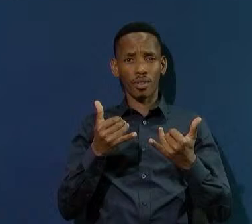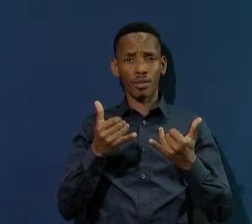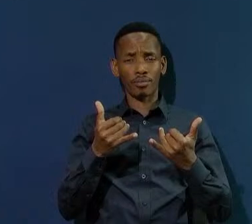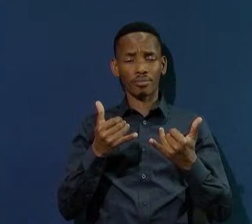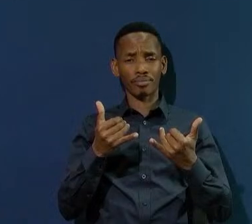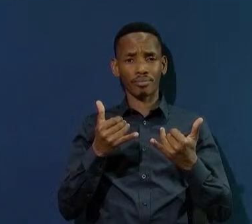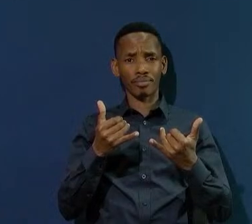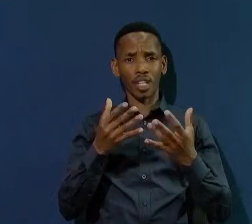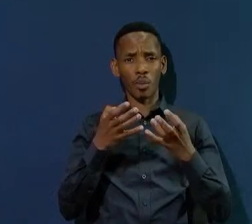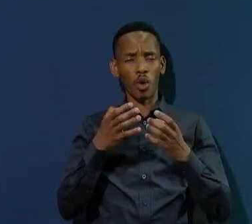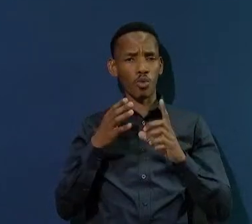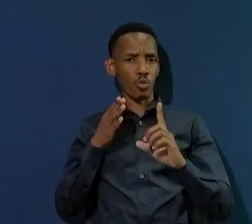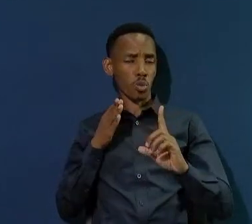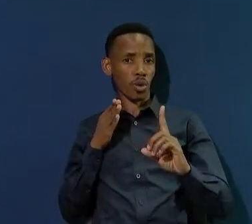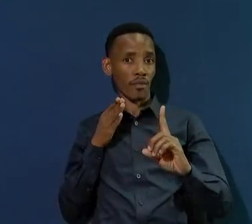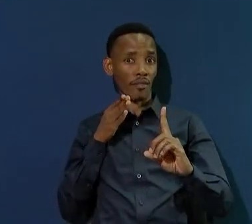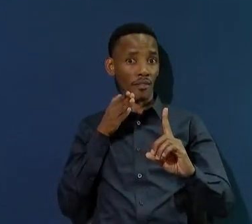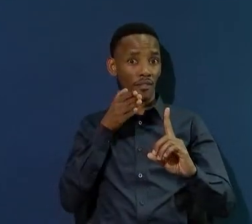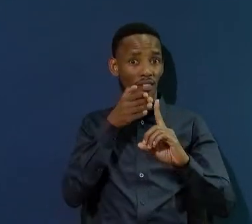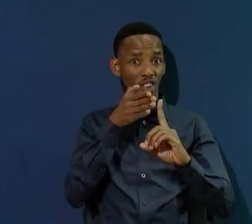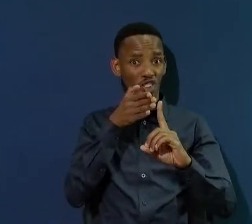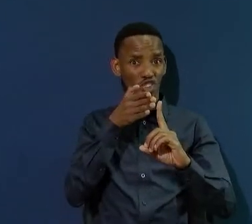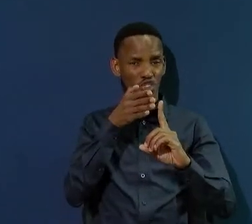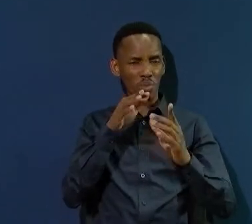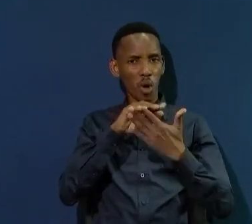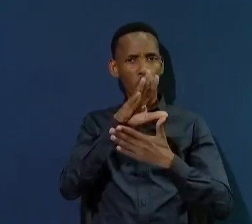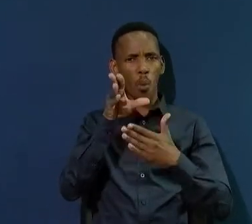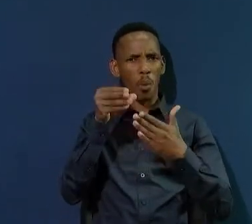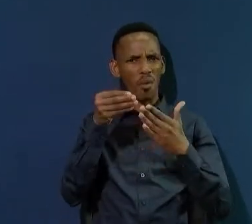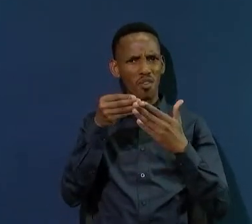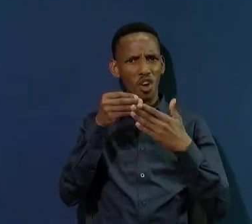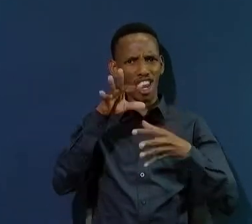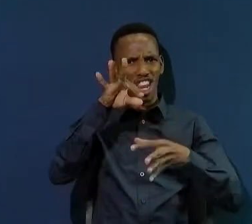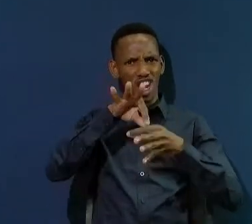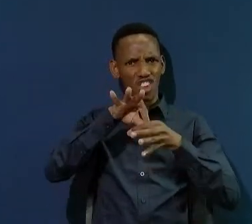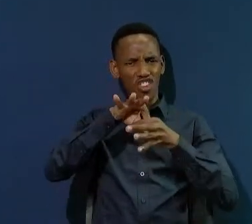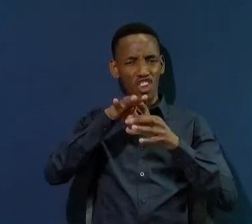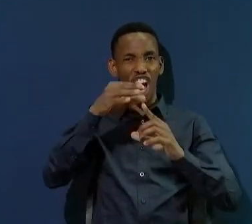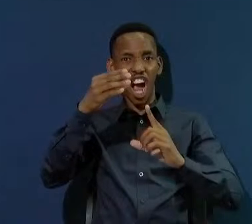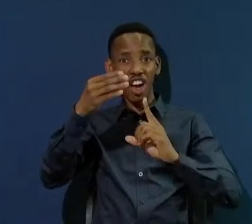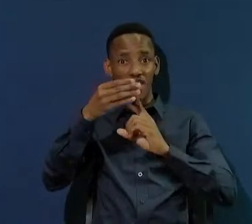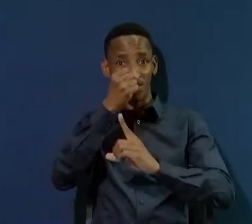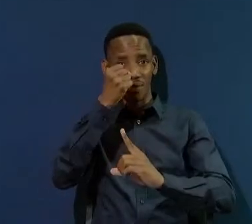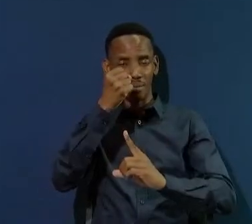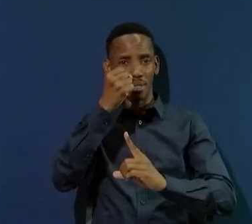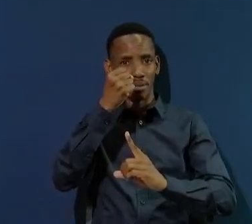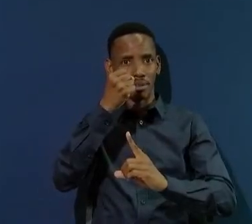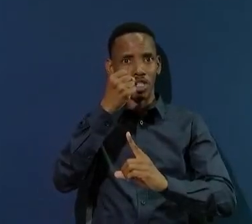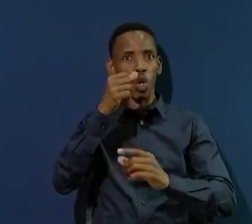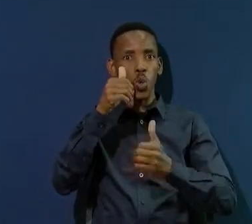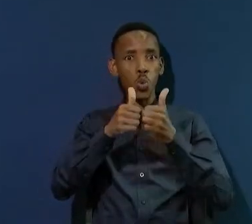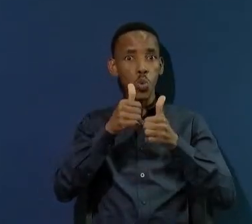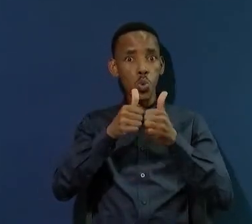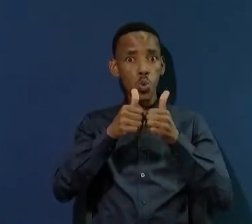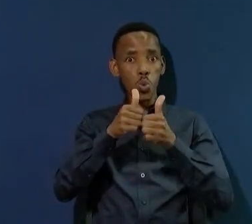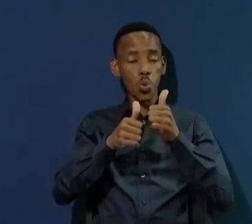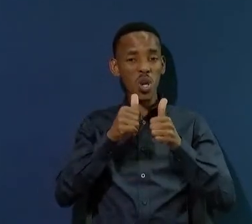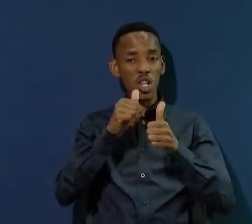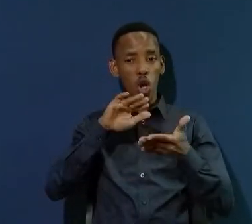particular electoral milestones or, areas that people need to understand.